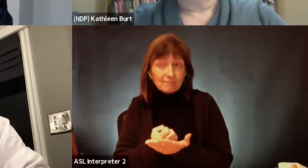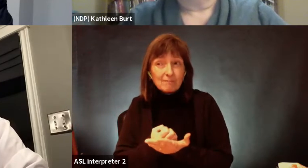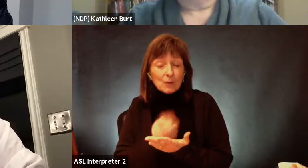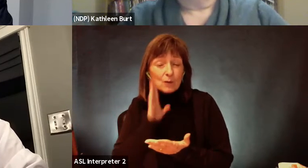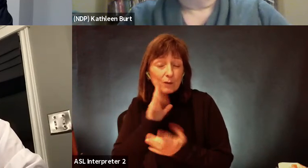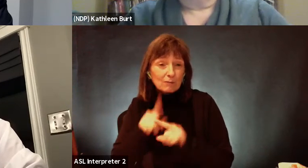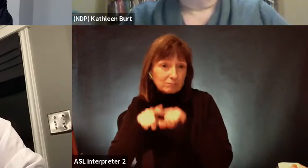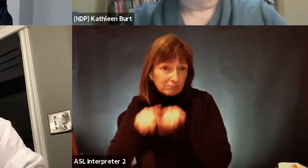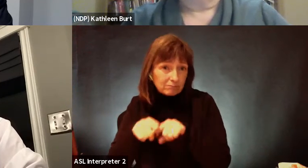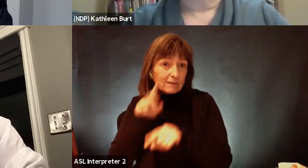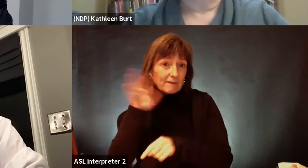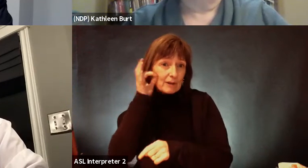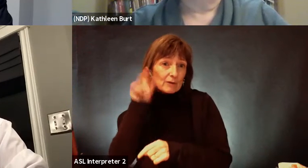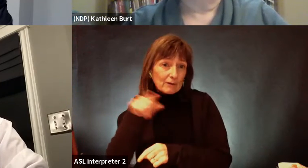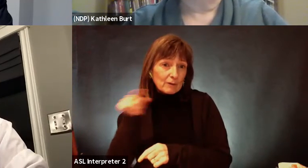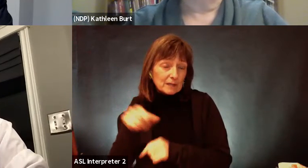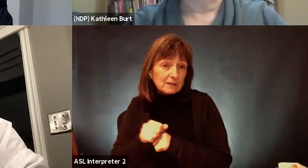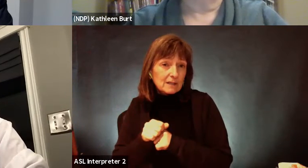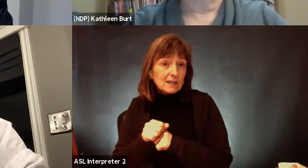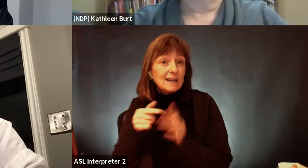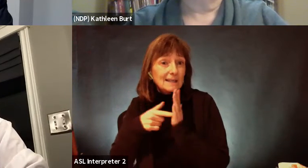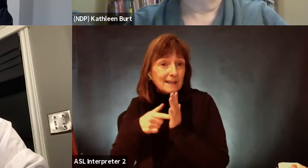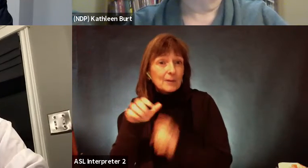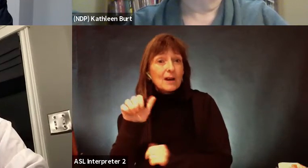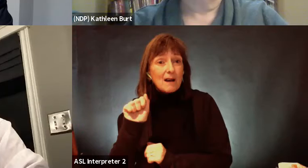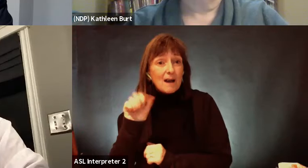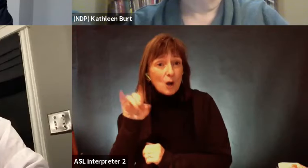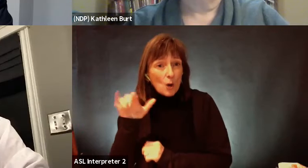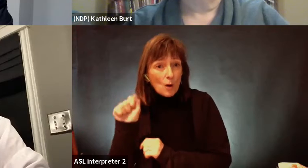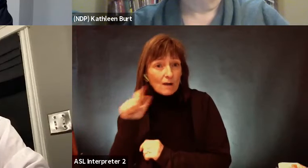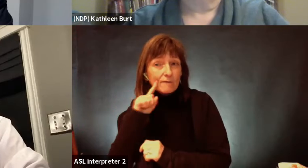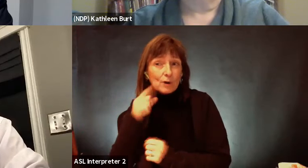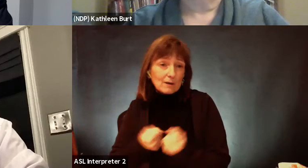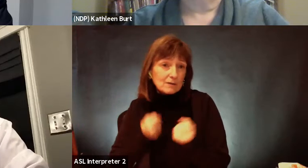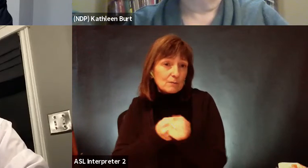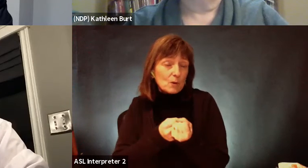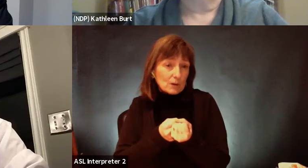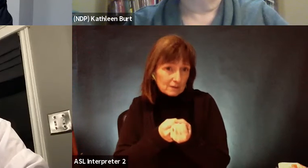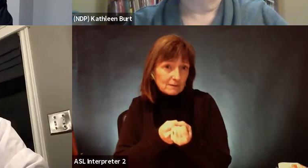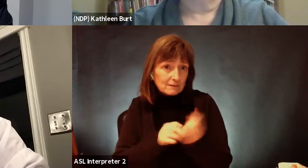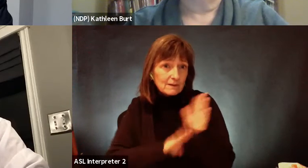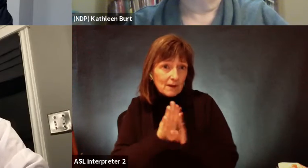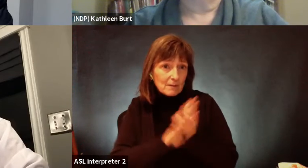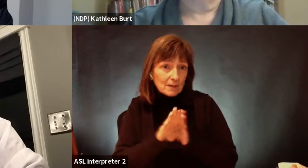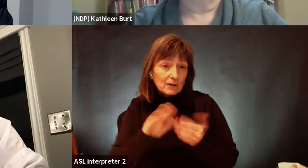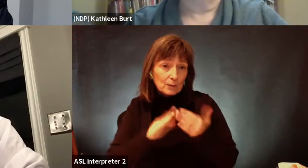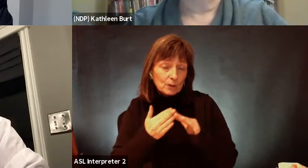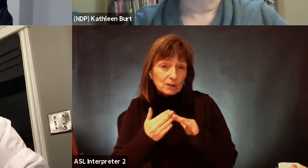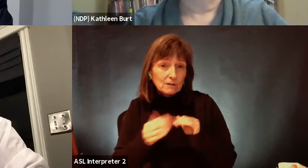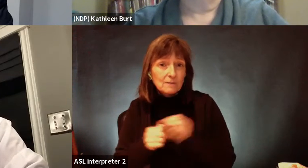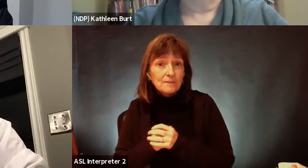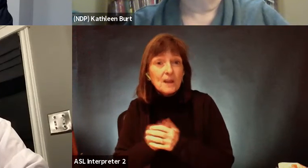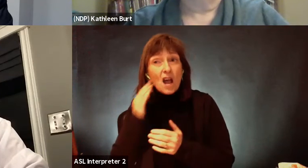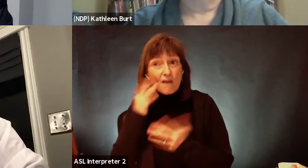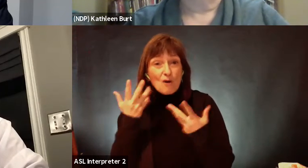people like ACOA to facilitate economic development in our communities. And I will certainly avail of the relationships that I've